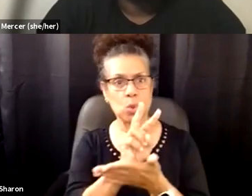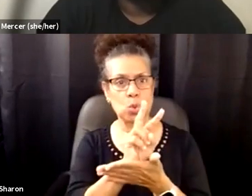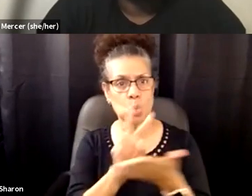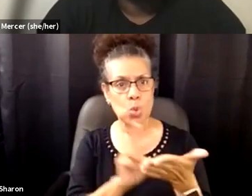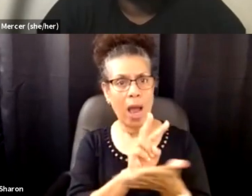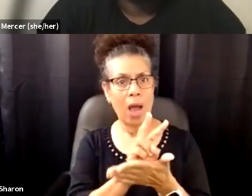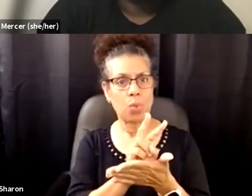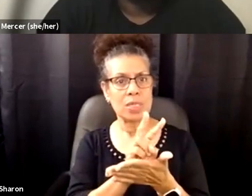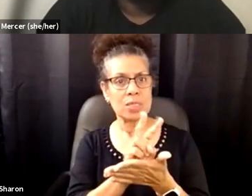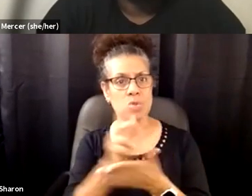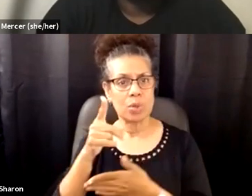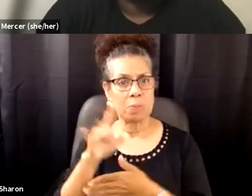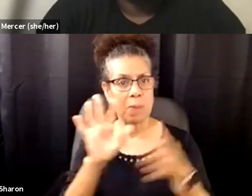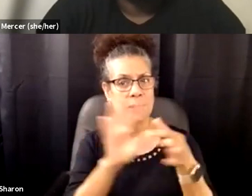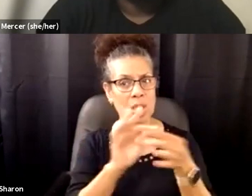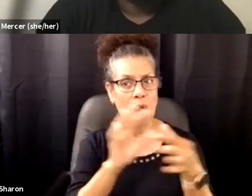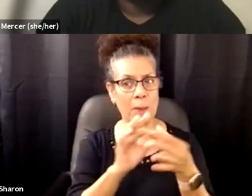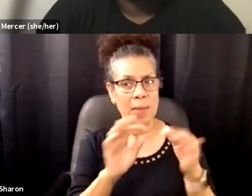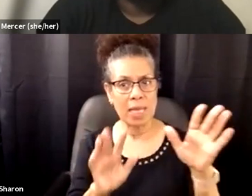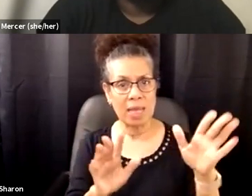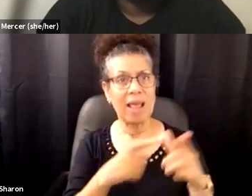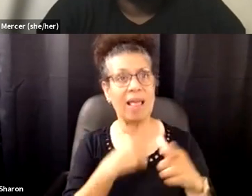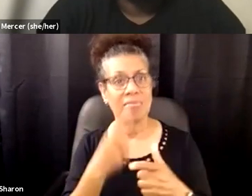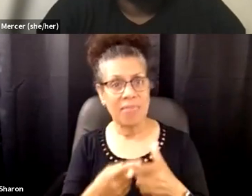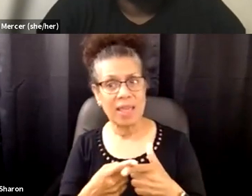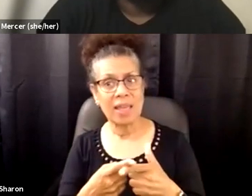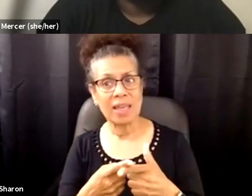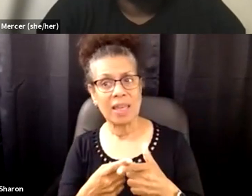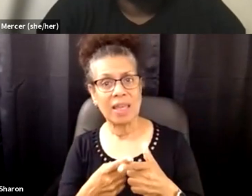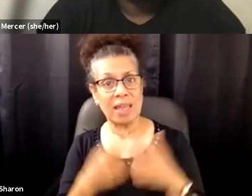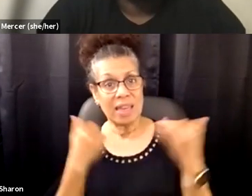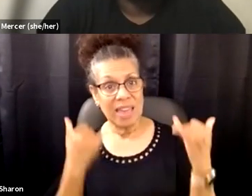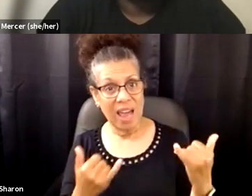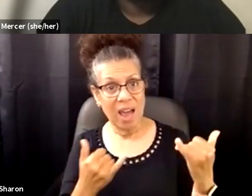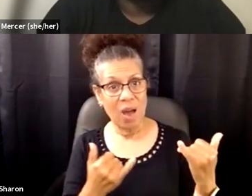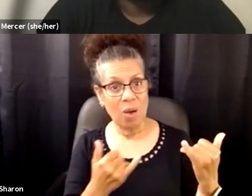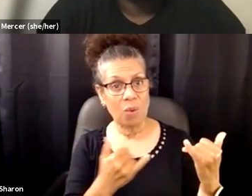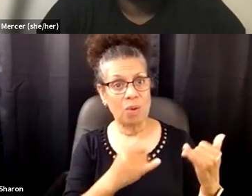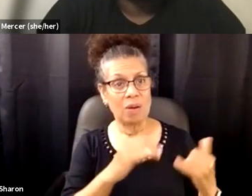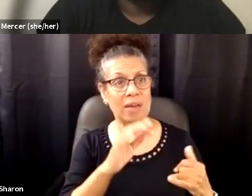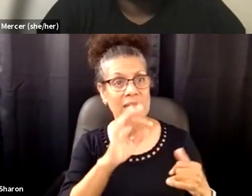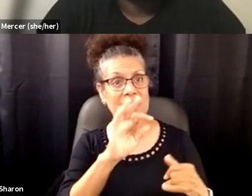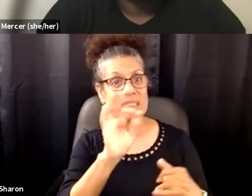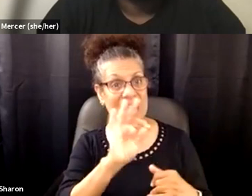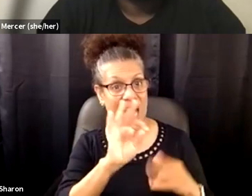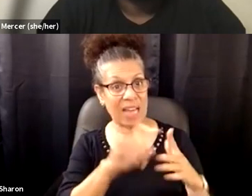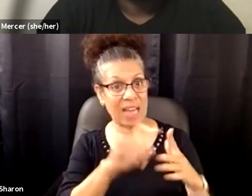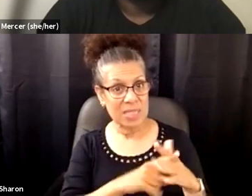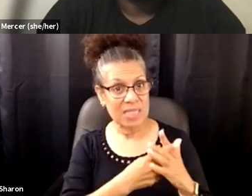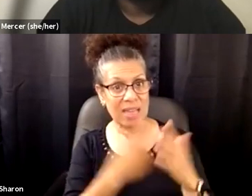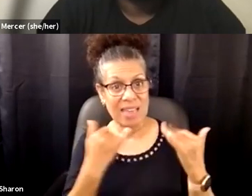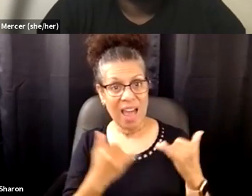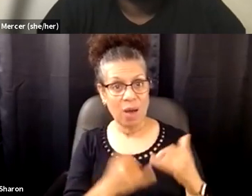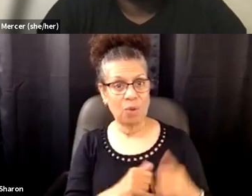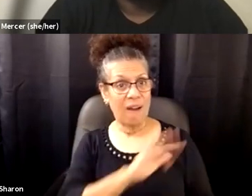more time and then it's gonna be now it's gonna be eight nine o'clock before we start some of us have to